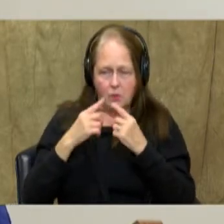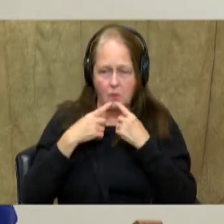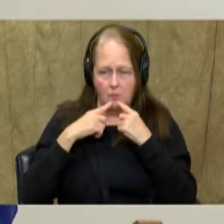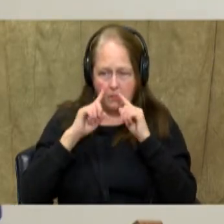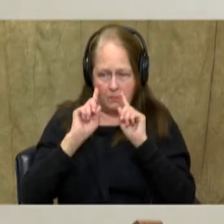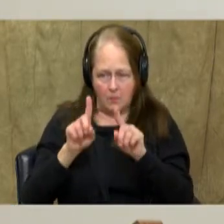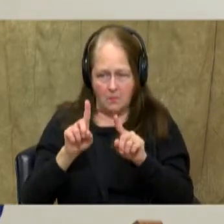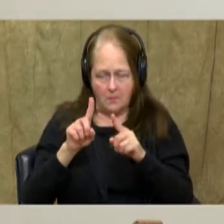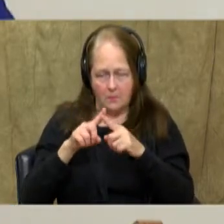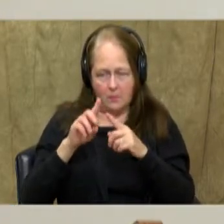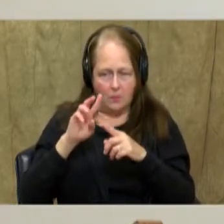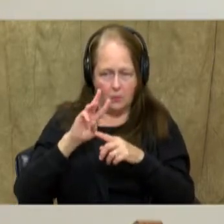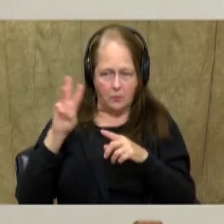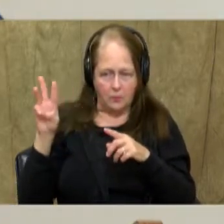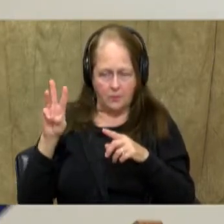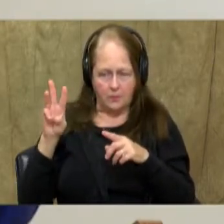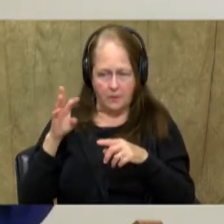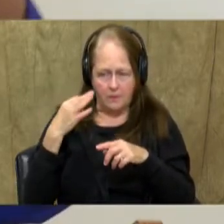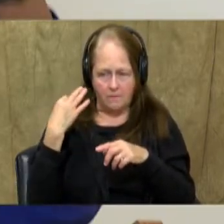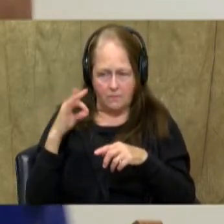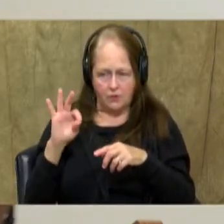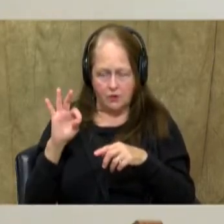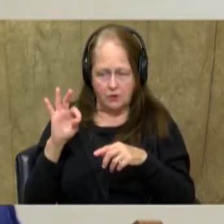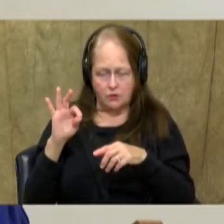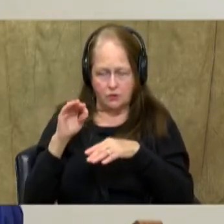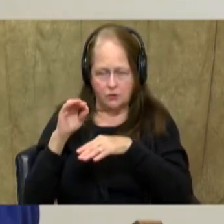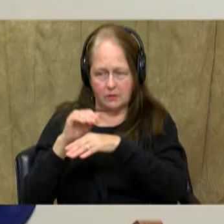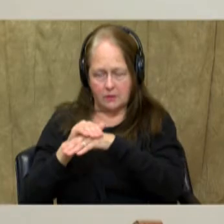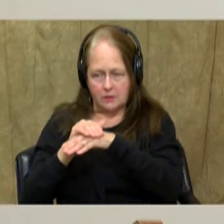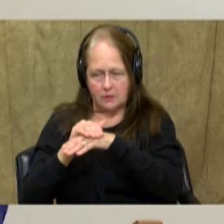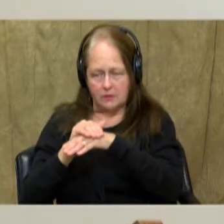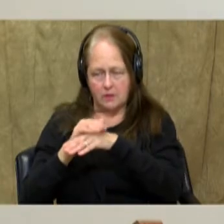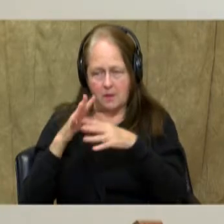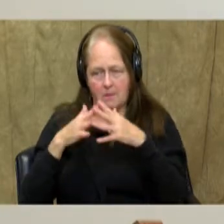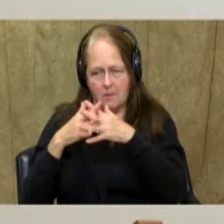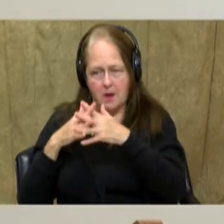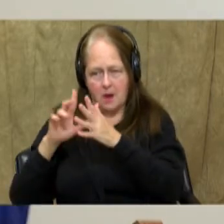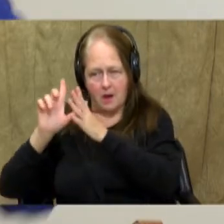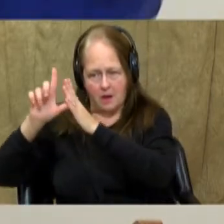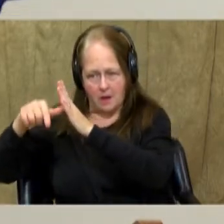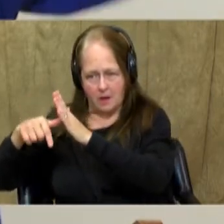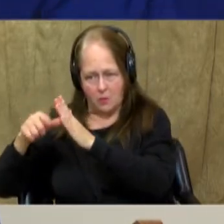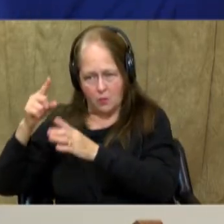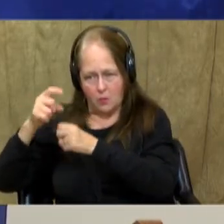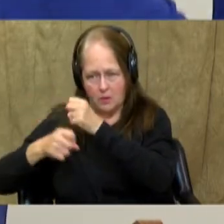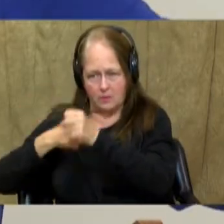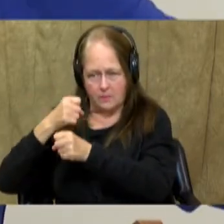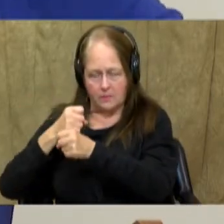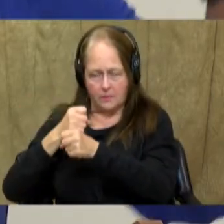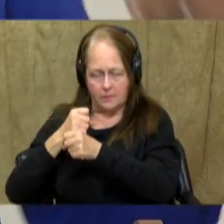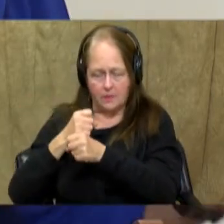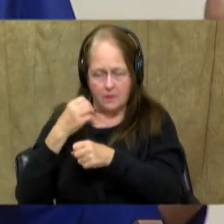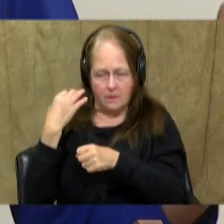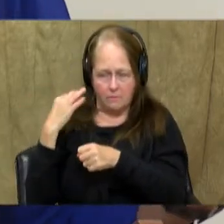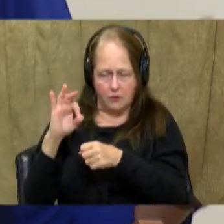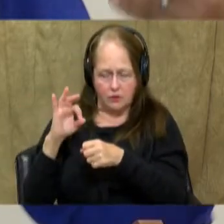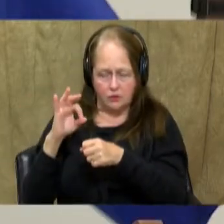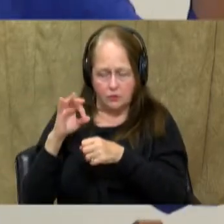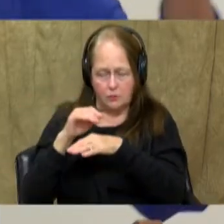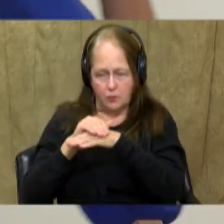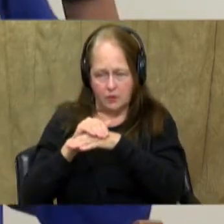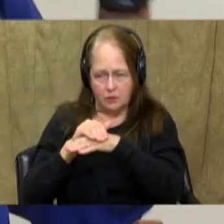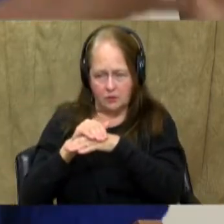West was to merge the French, the British, and the American zones a year later. So we've got the French, the British, and the